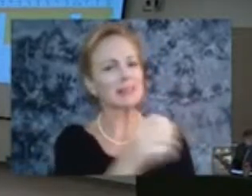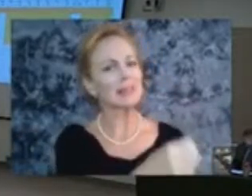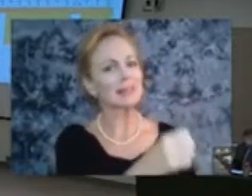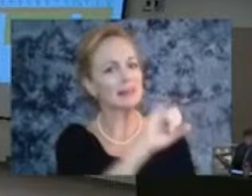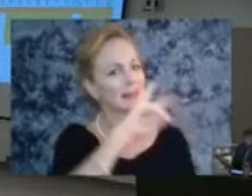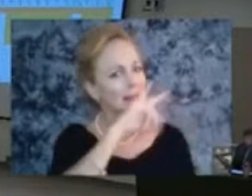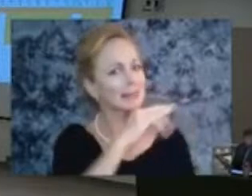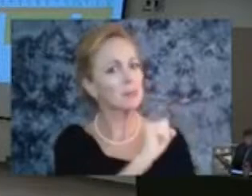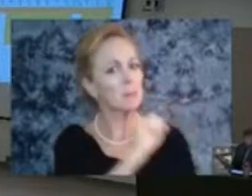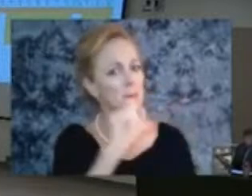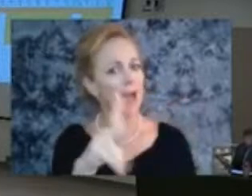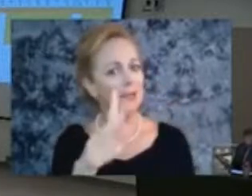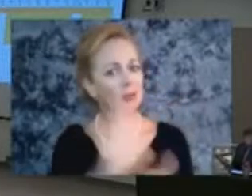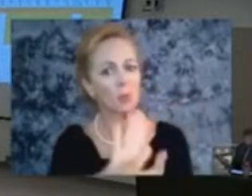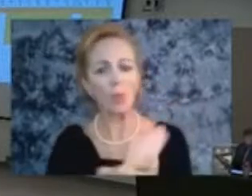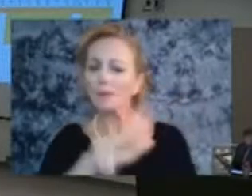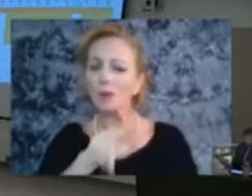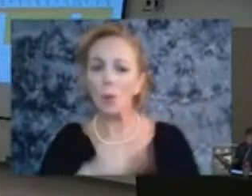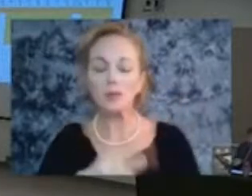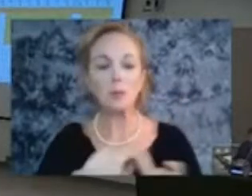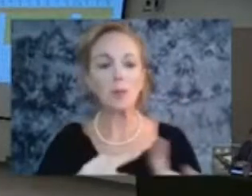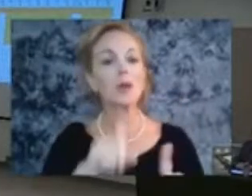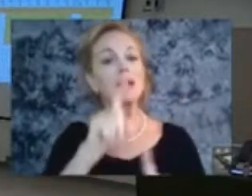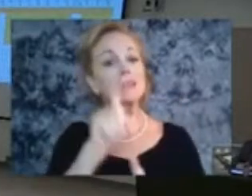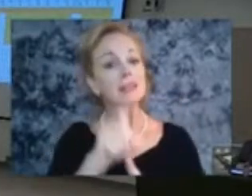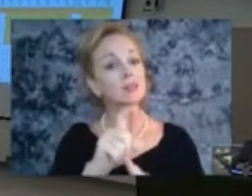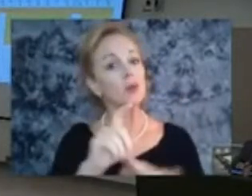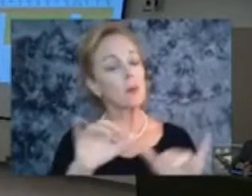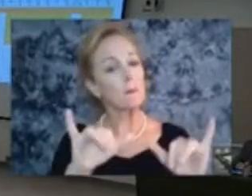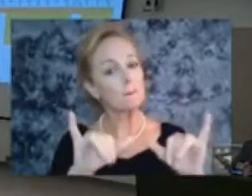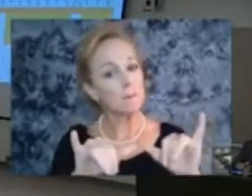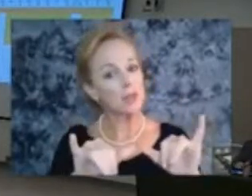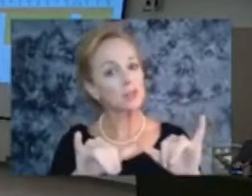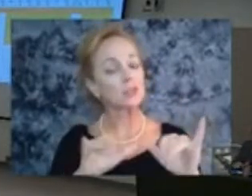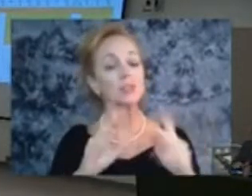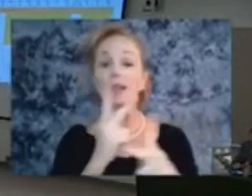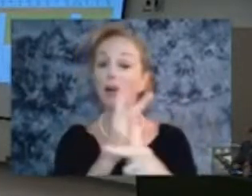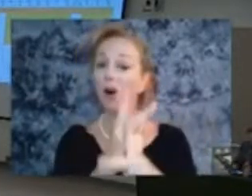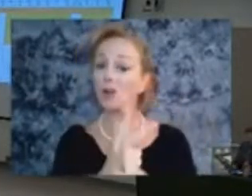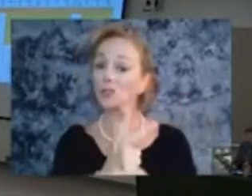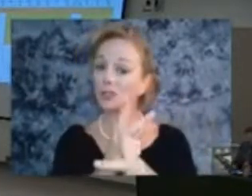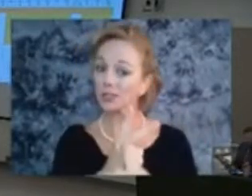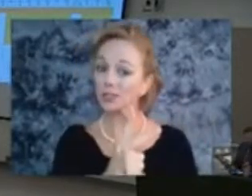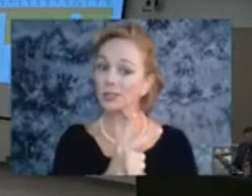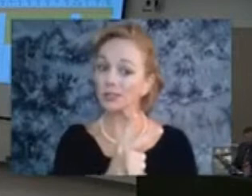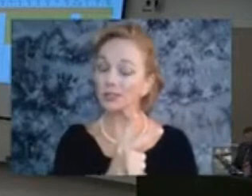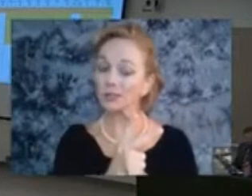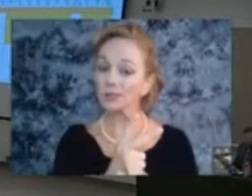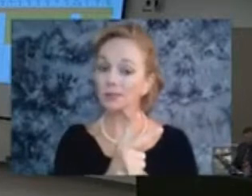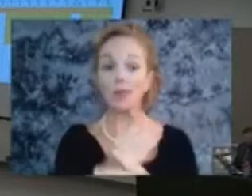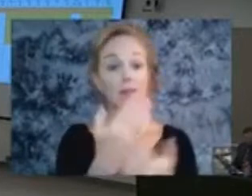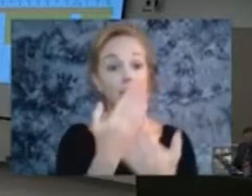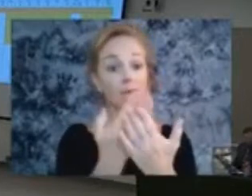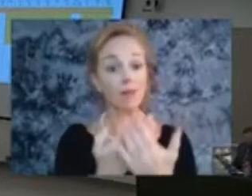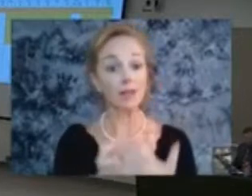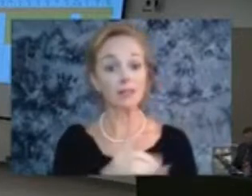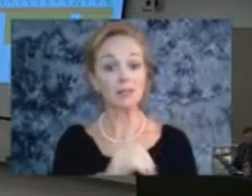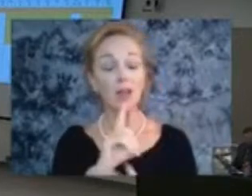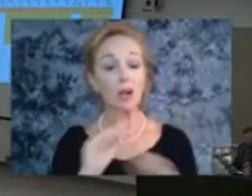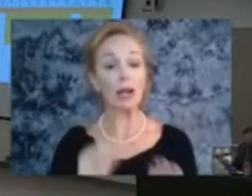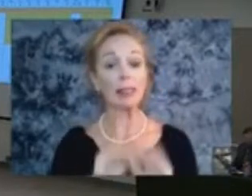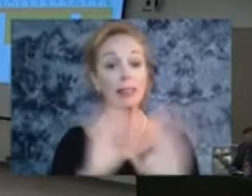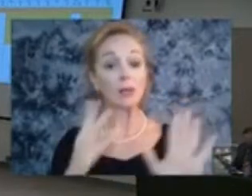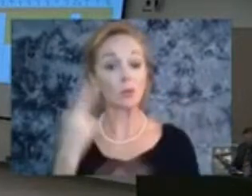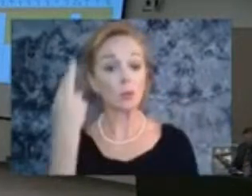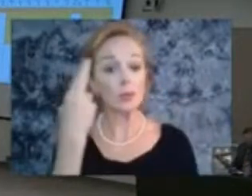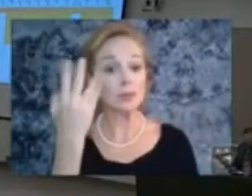so with an approach that is measured and that is cautious. And the fact is that there are clear reasons for why